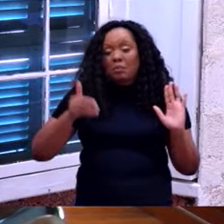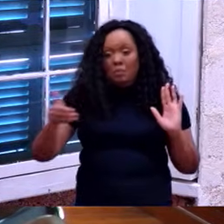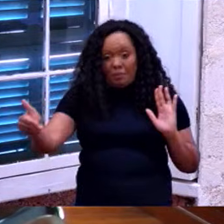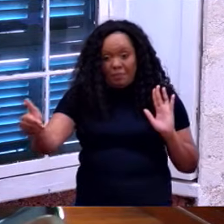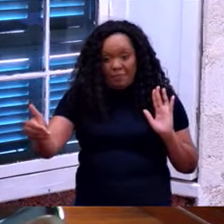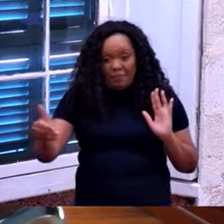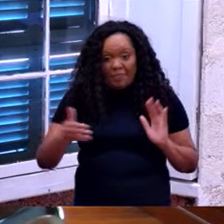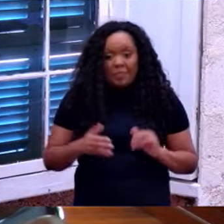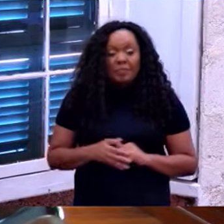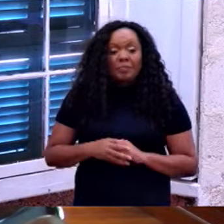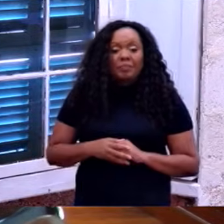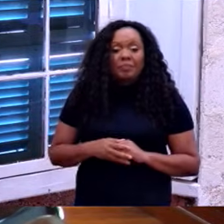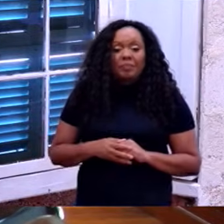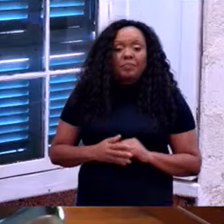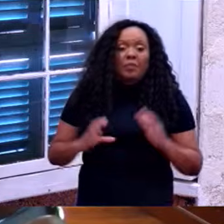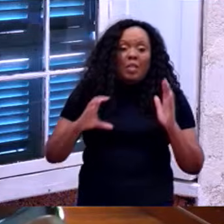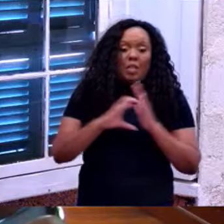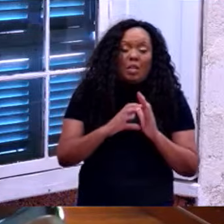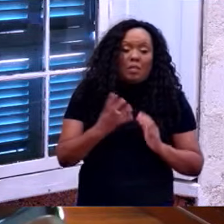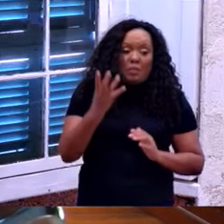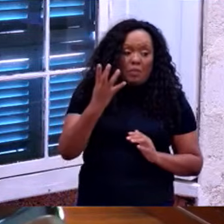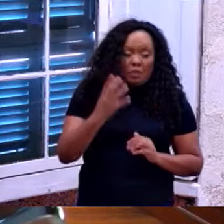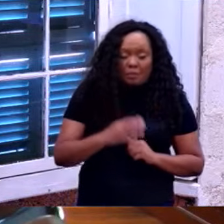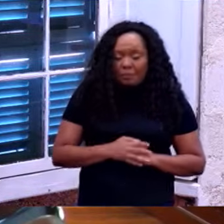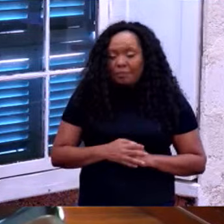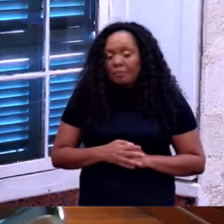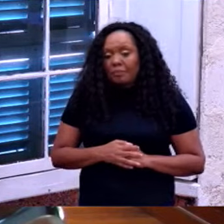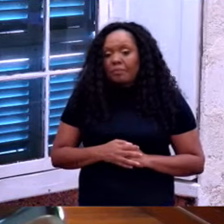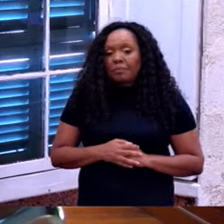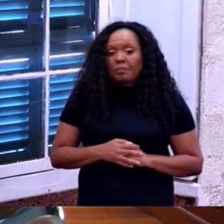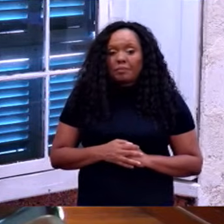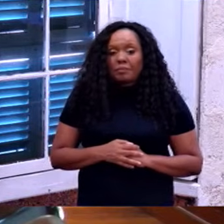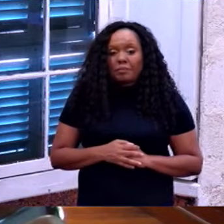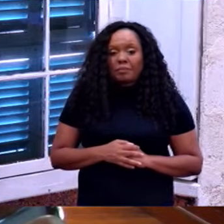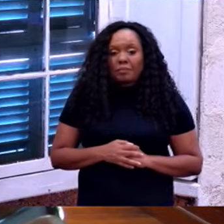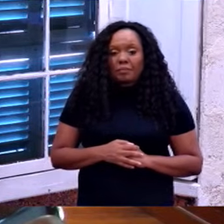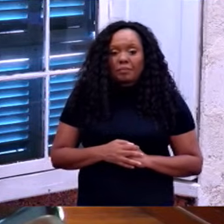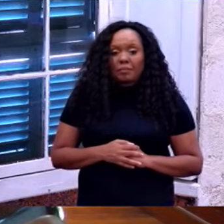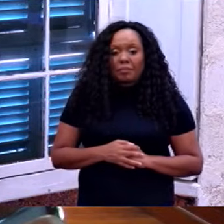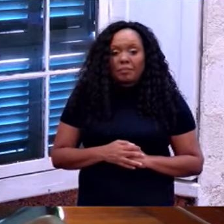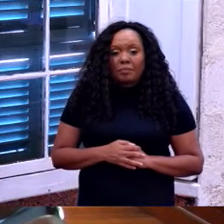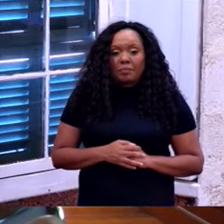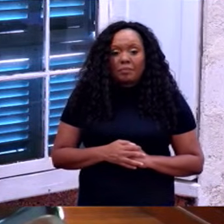it. Clause 4. Madam Chair, I beg to move that clause 4 do now stand part.